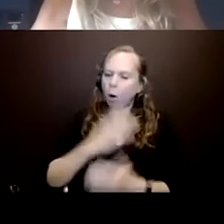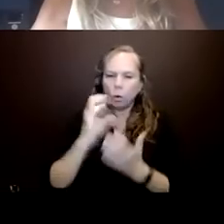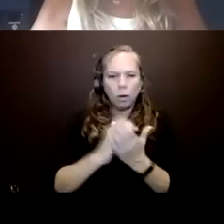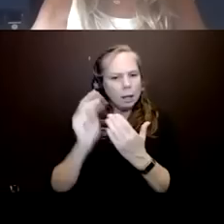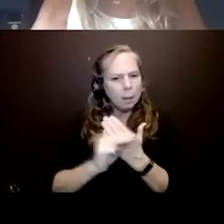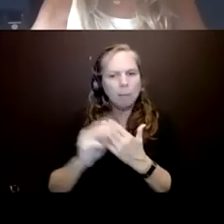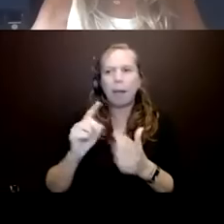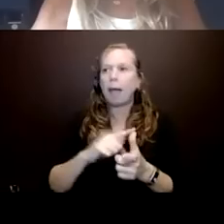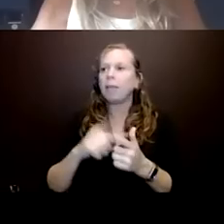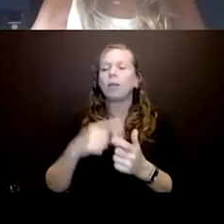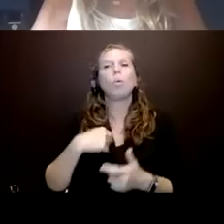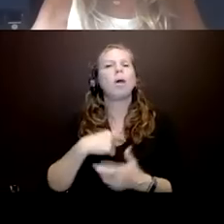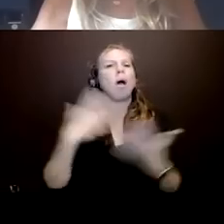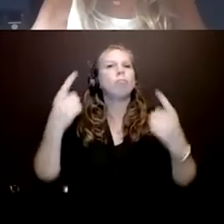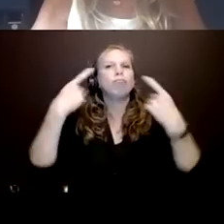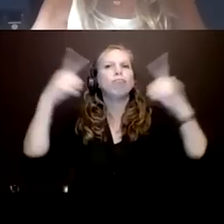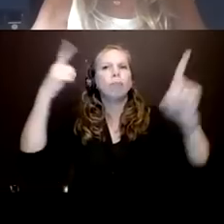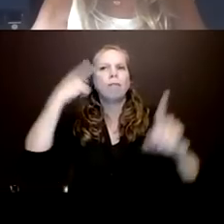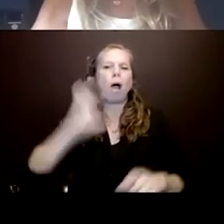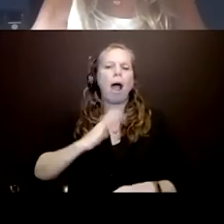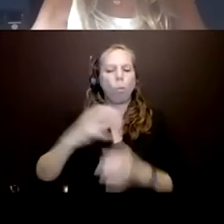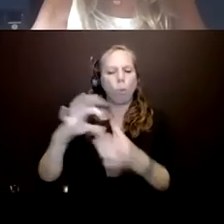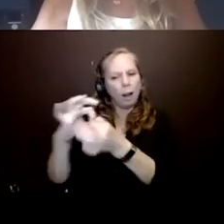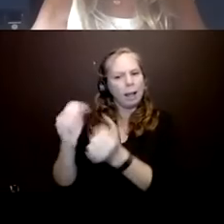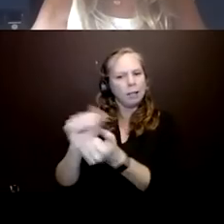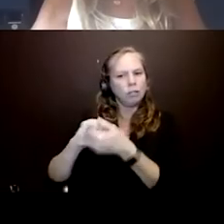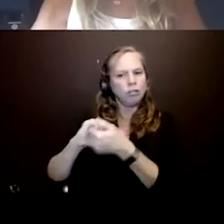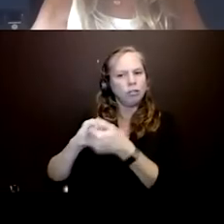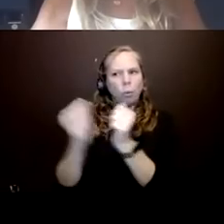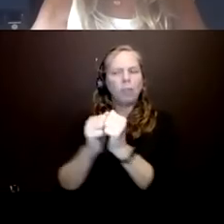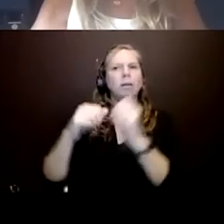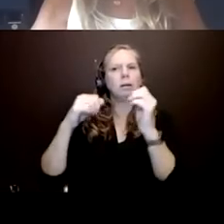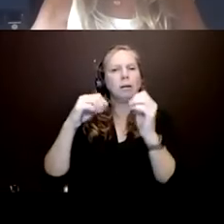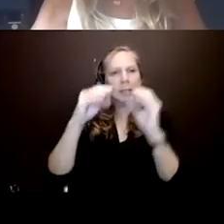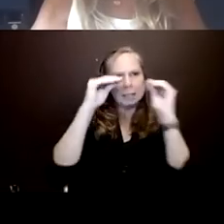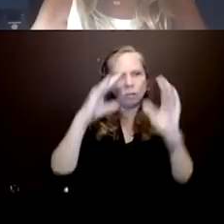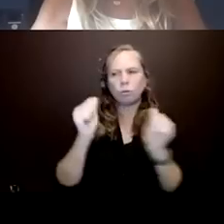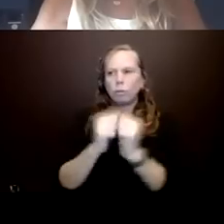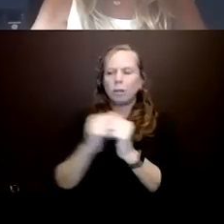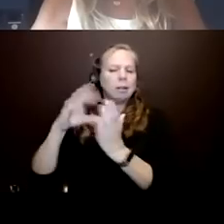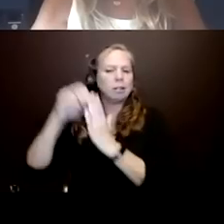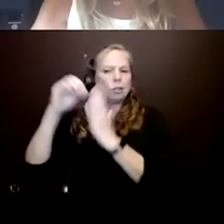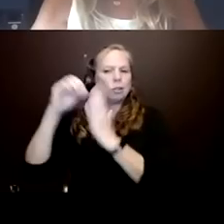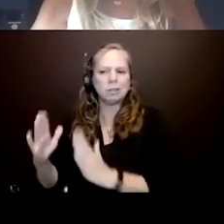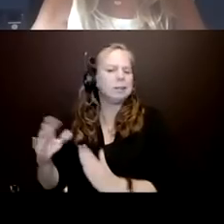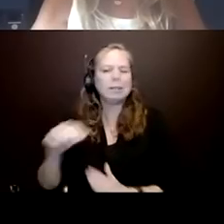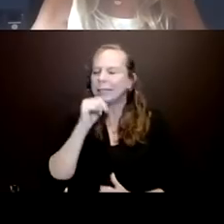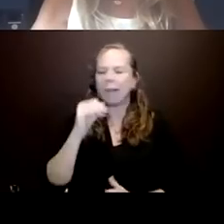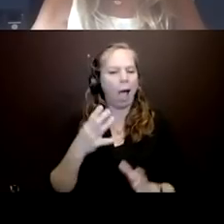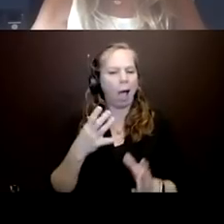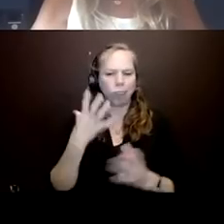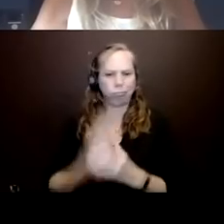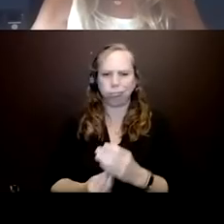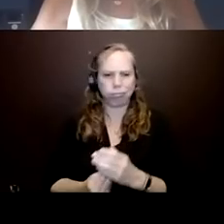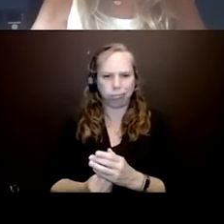the relationships that our teachers provide in each and every classroom. That's not going away. So when we work